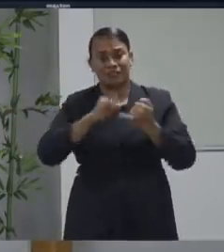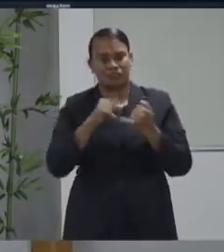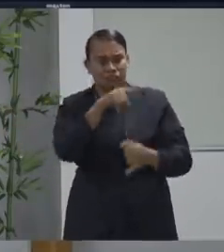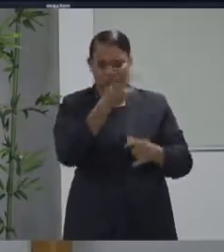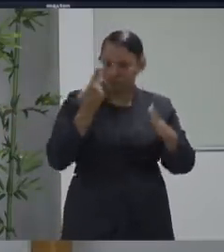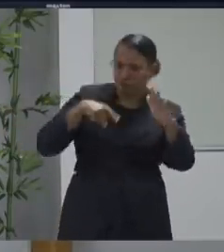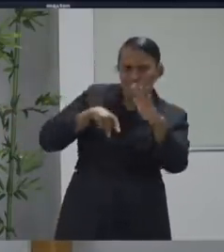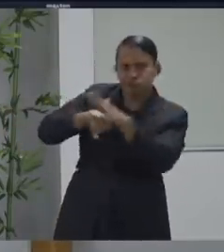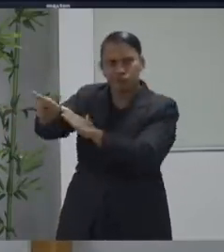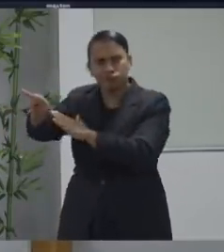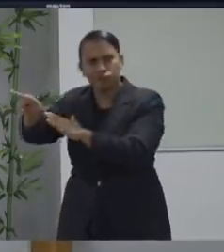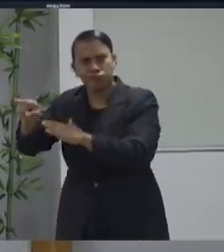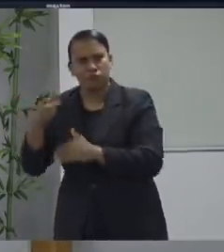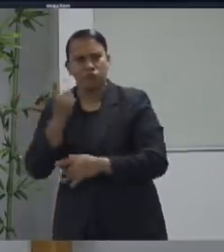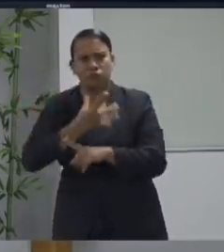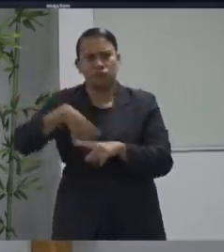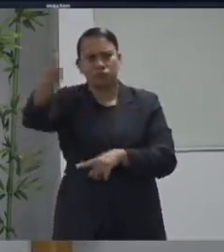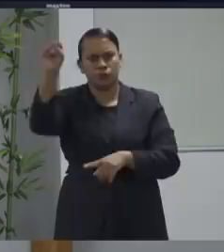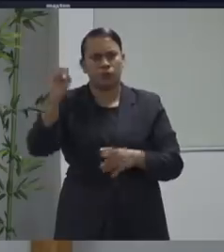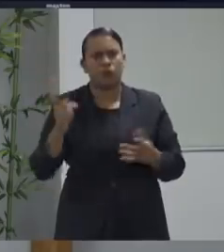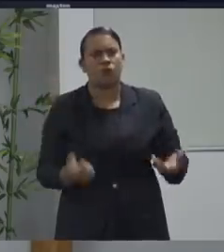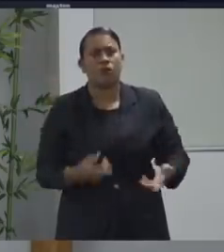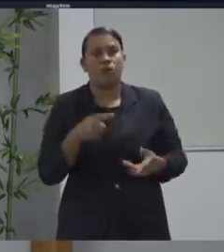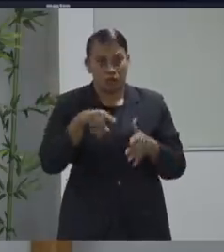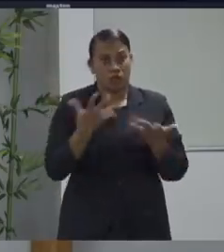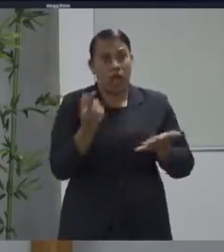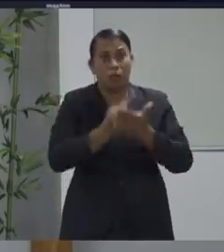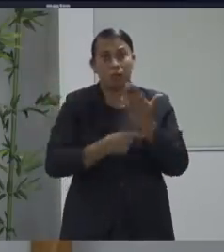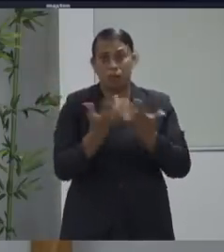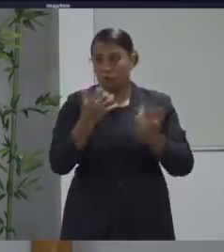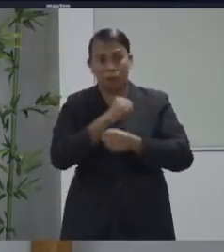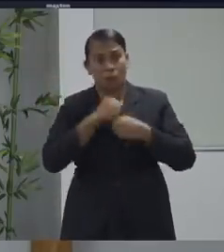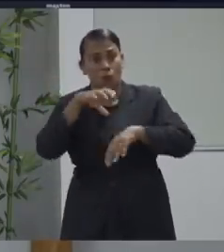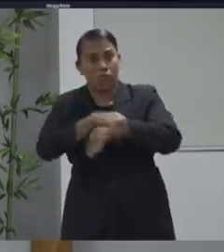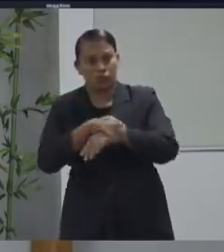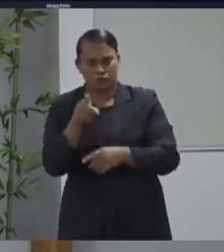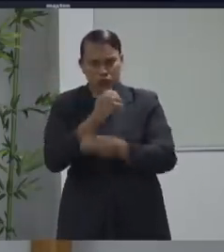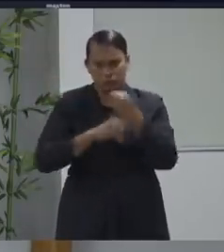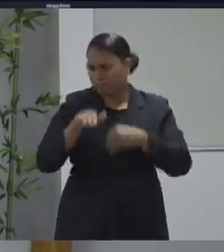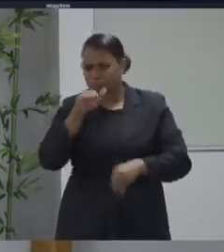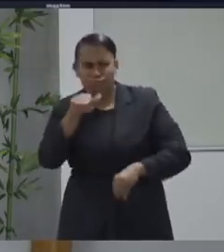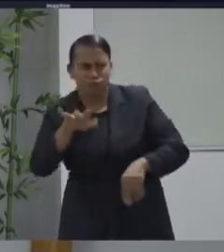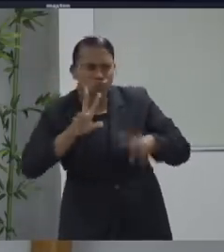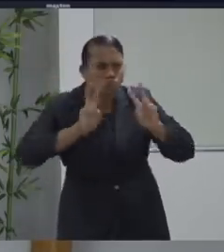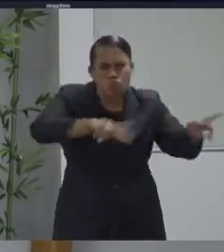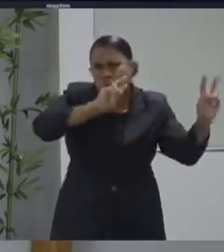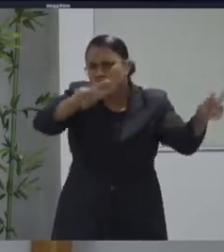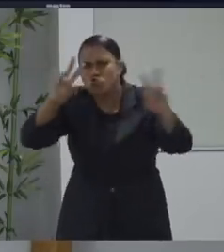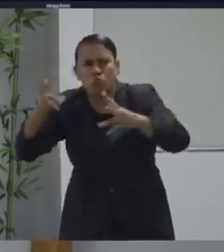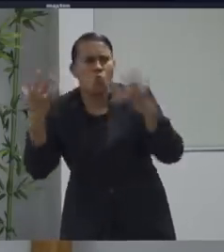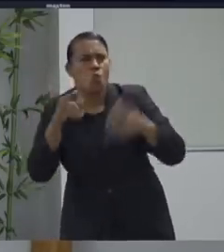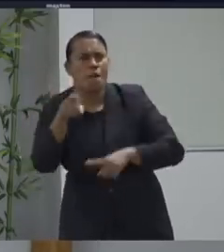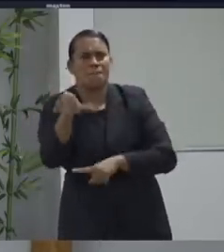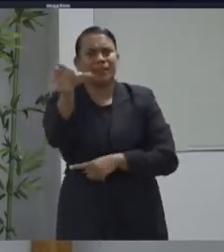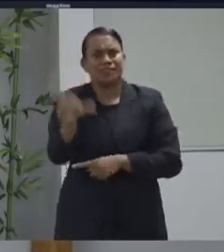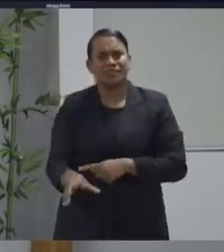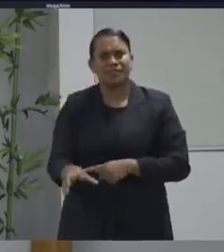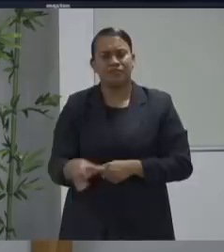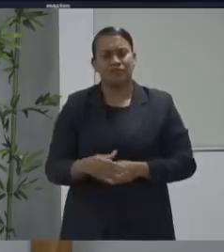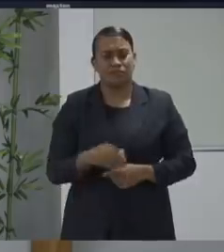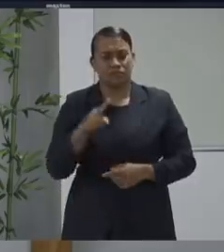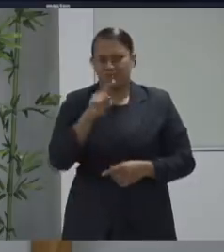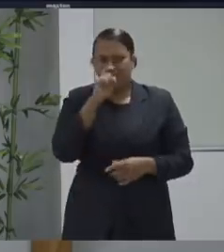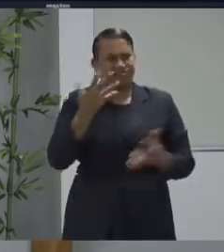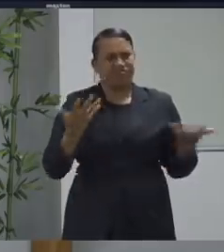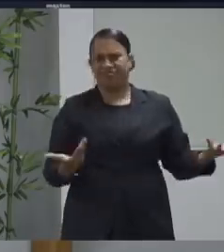disappeared, forcing our police officers to track him down. And lucky for him, he couldn't step his way past our